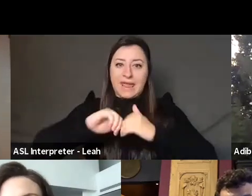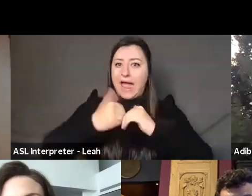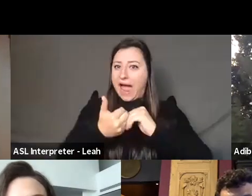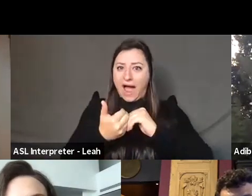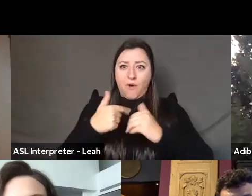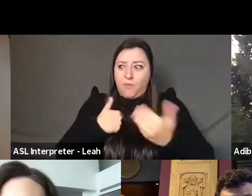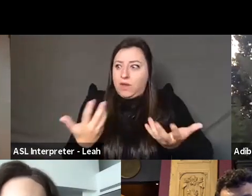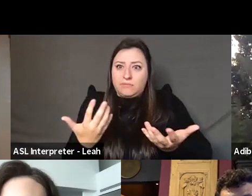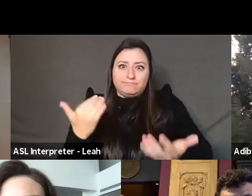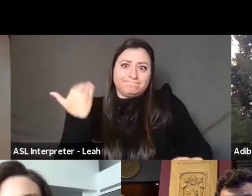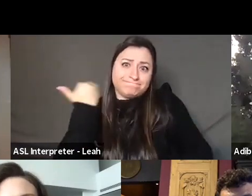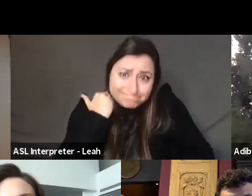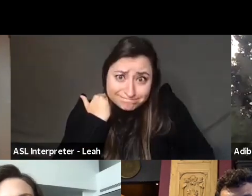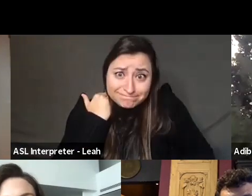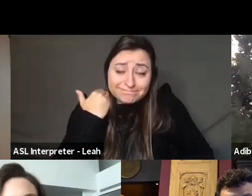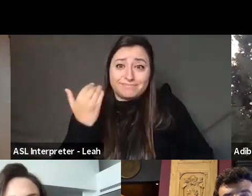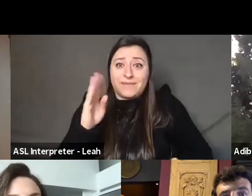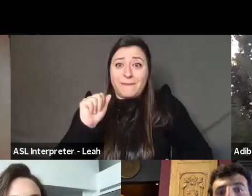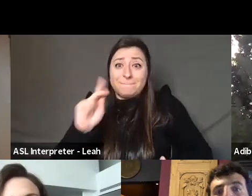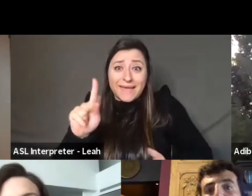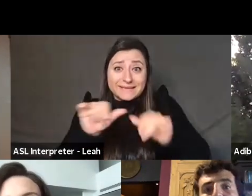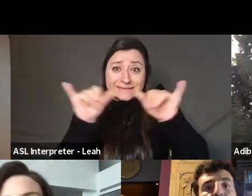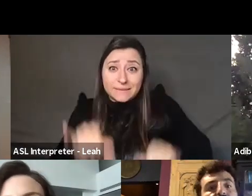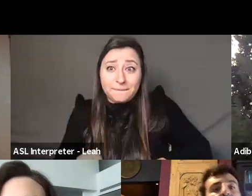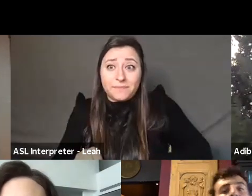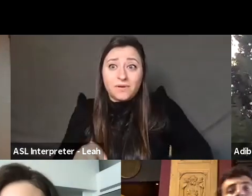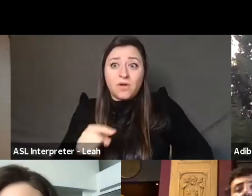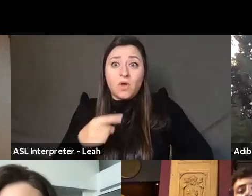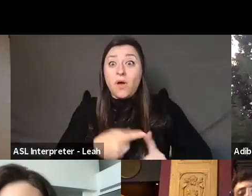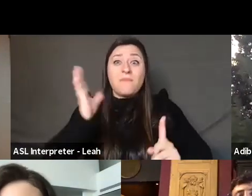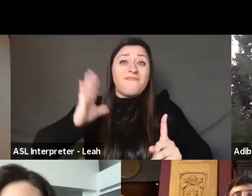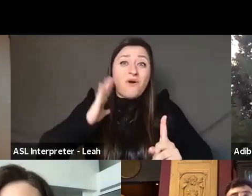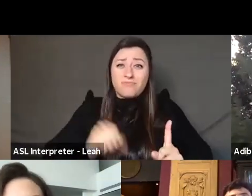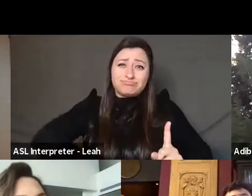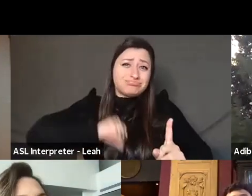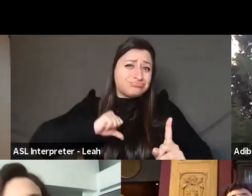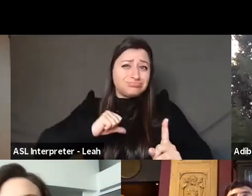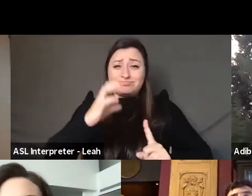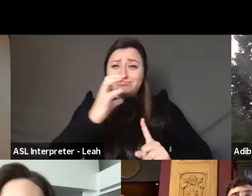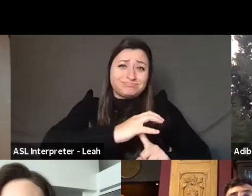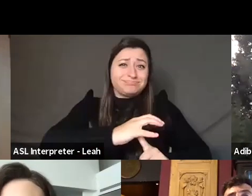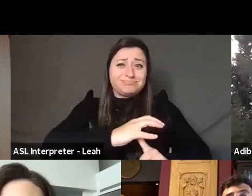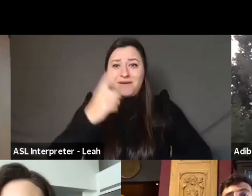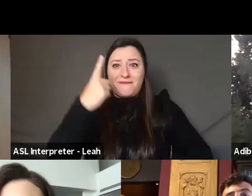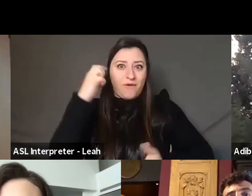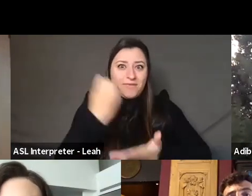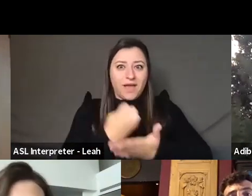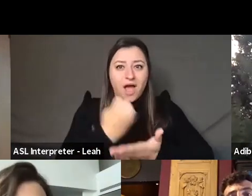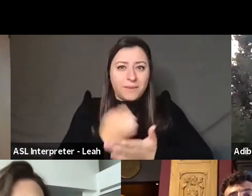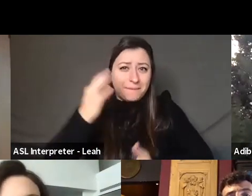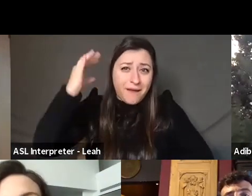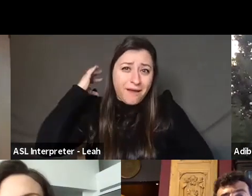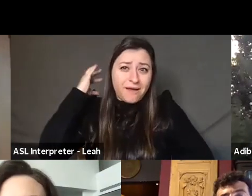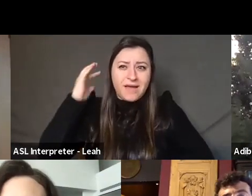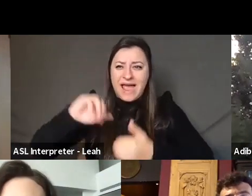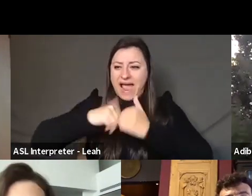bankrupt banking system, whereas it was one of our pride sectors, the pillar of the economy? How